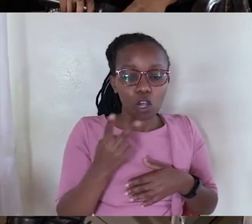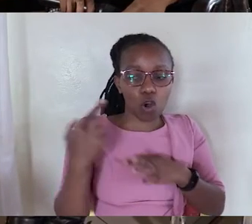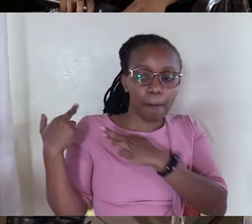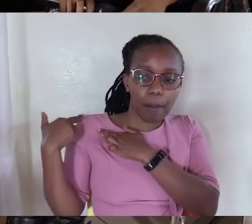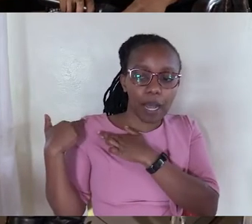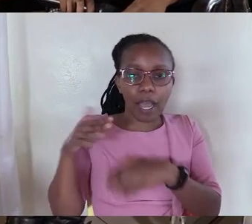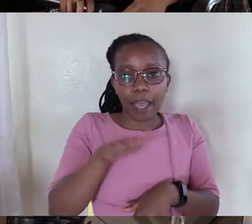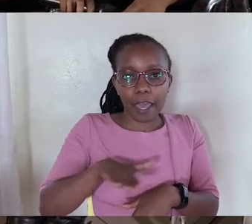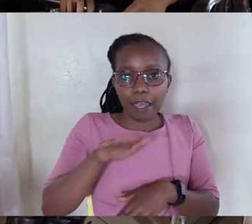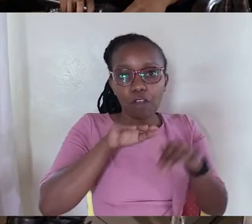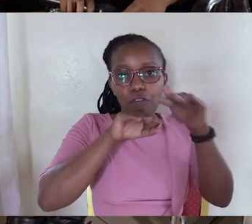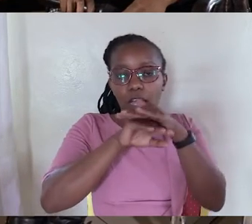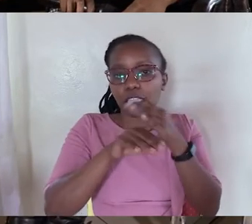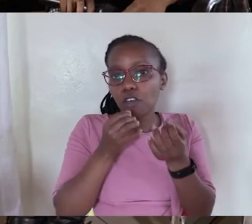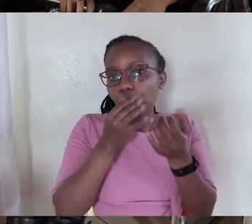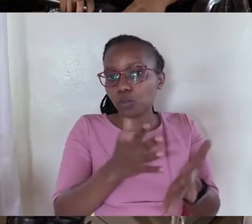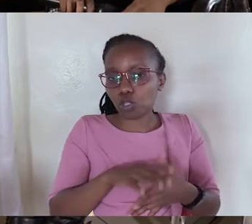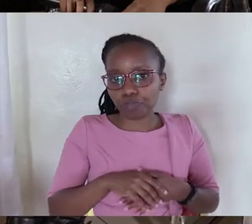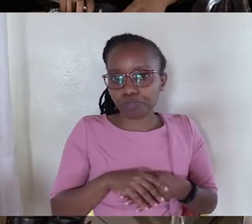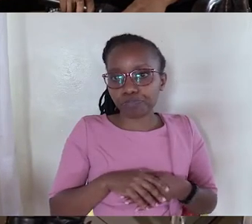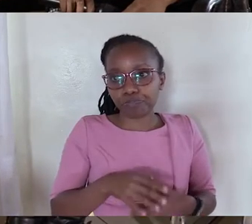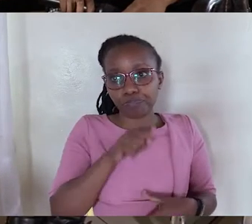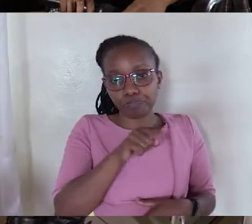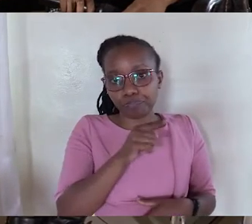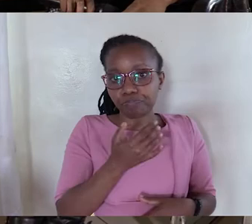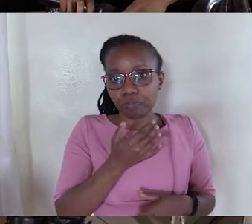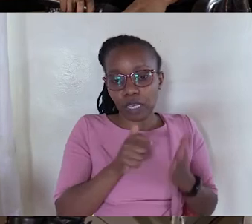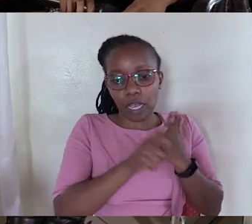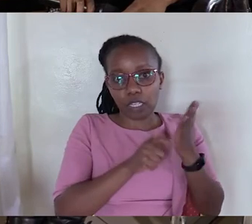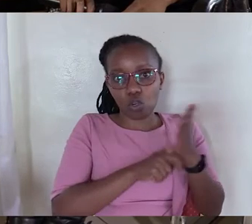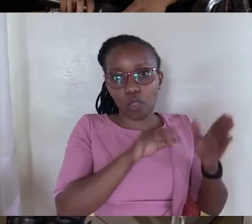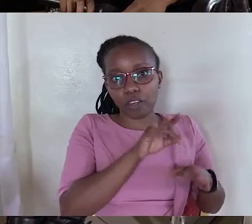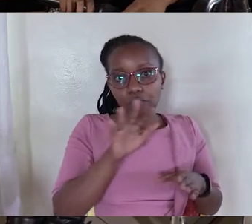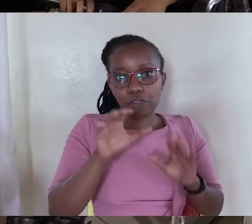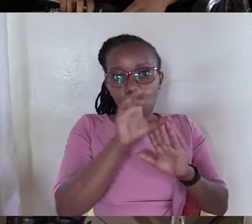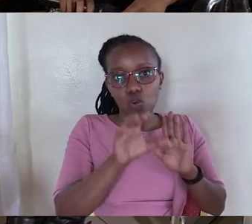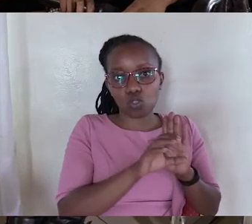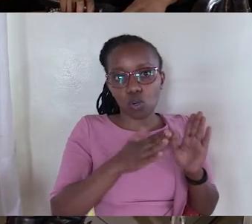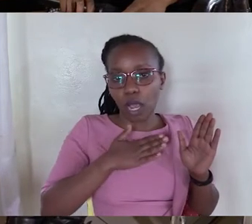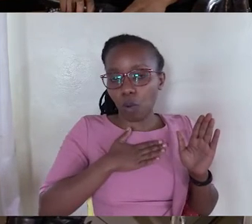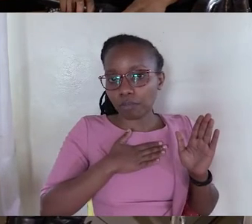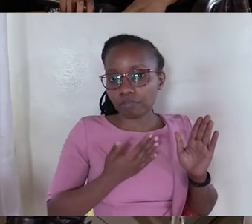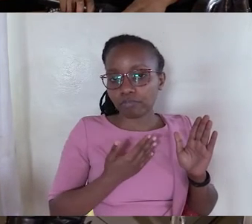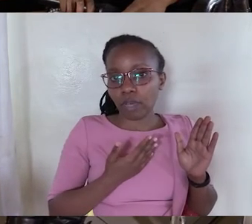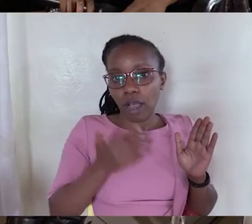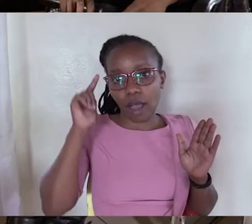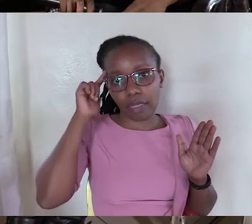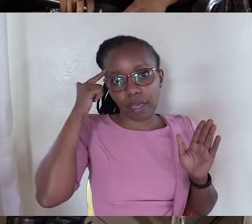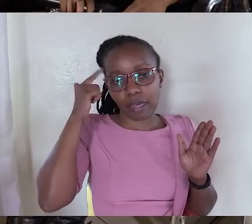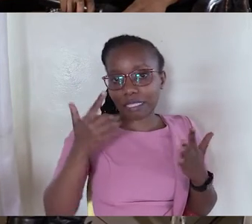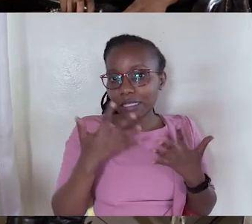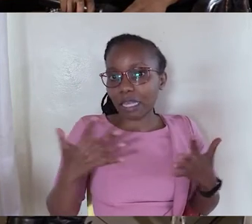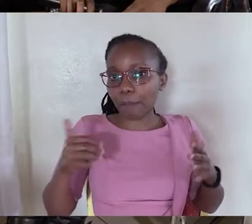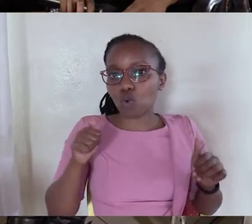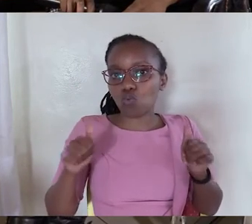on the area of access to information. This squarely lies under Article 35 of our Constitution. And I think this is something that we